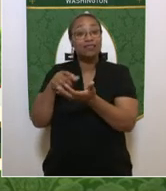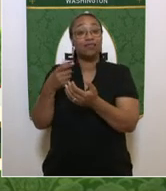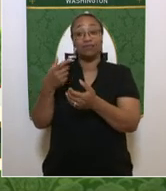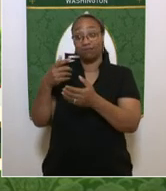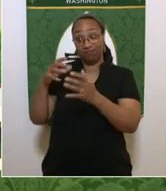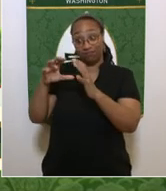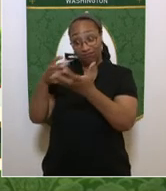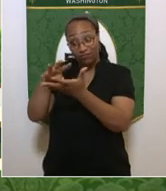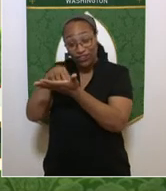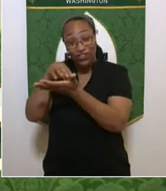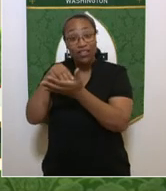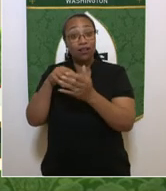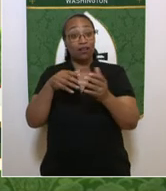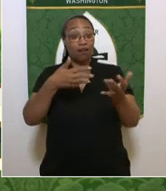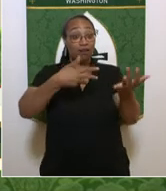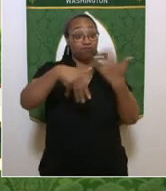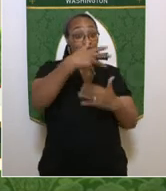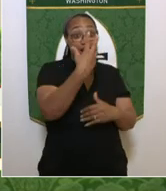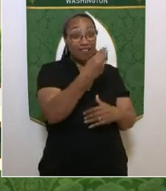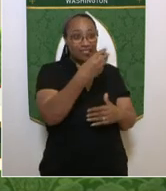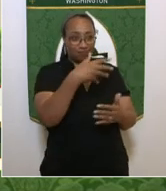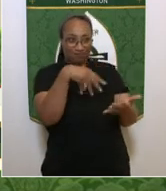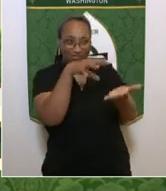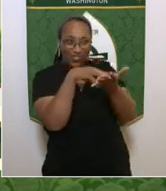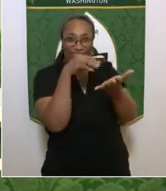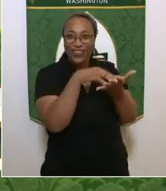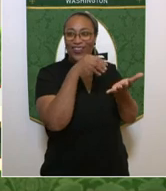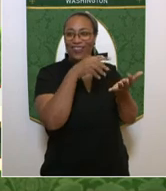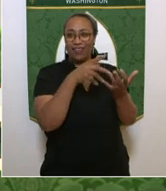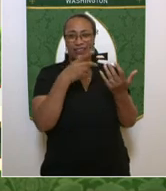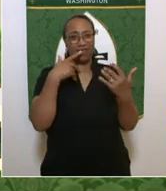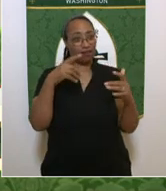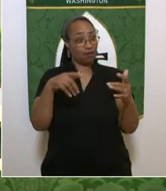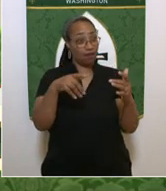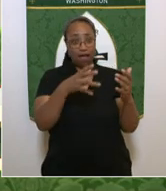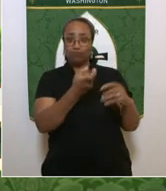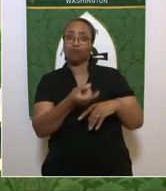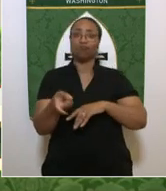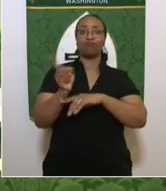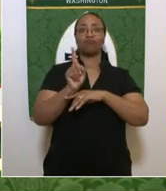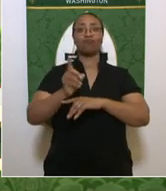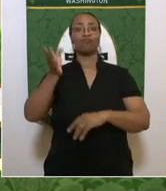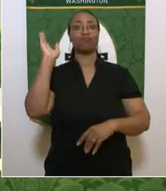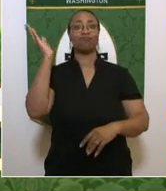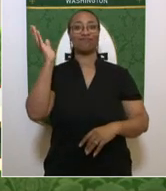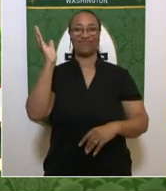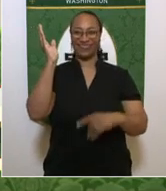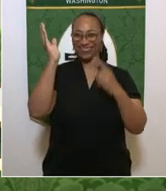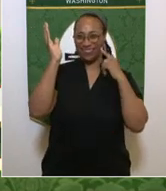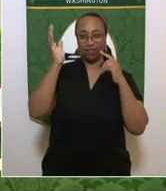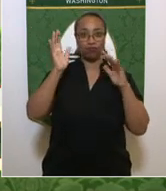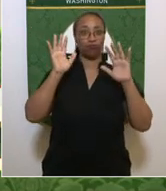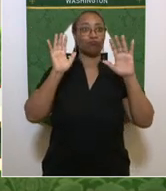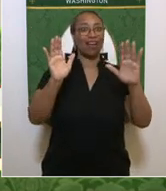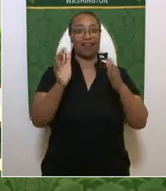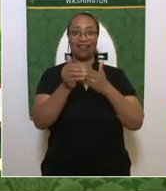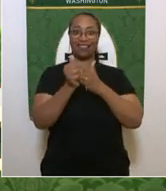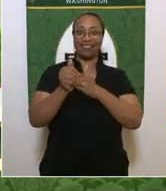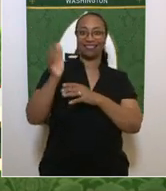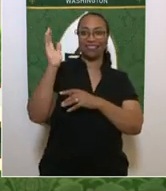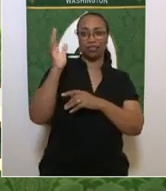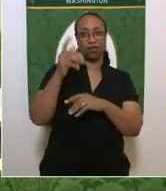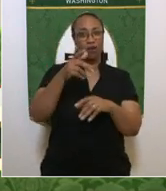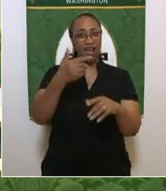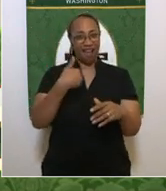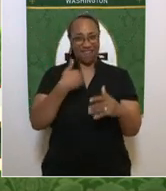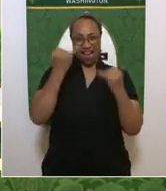part of, how to be a great public speaker and present your ideas. And sometimes all of those things come naturally